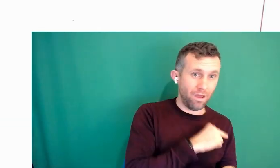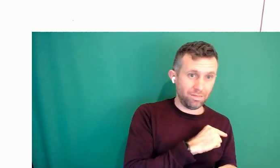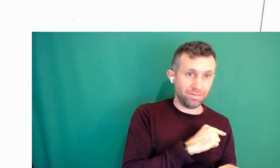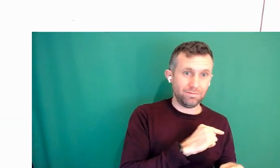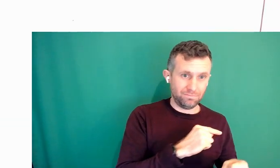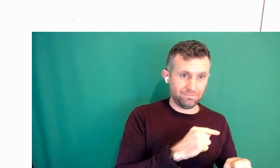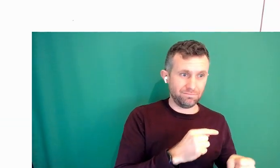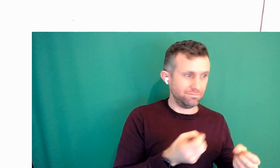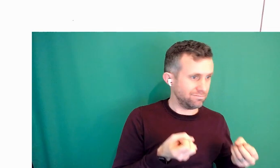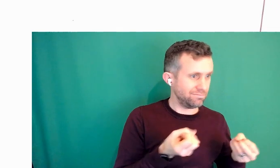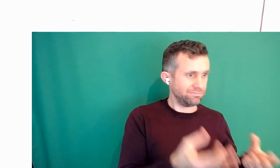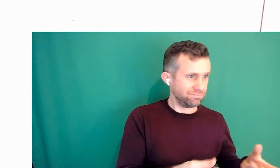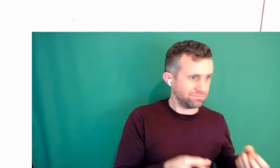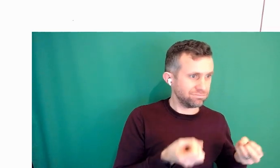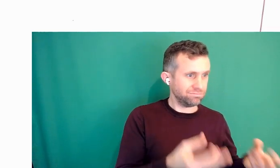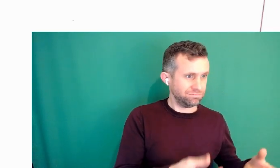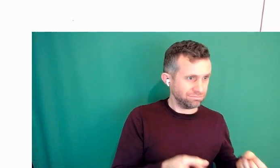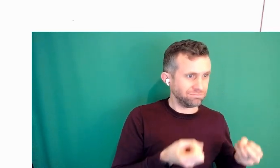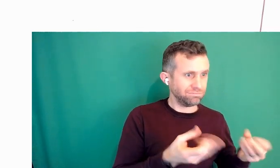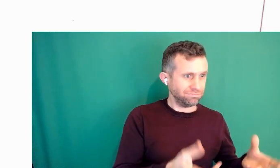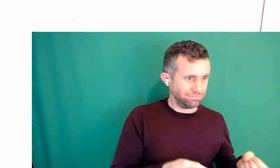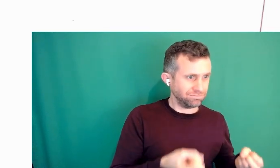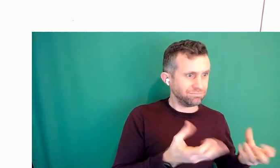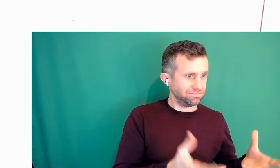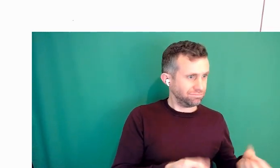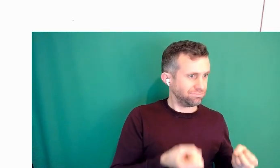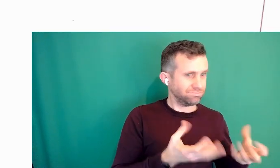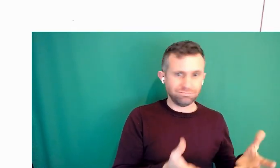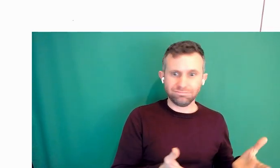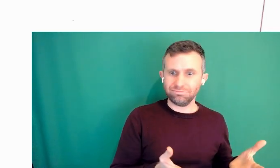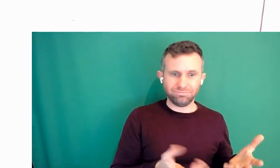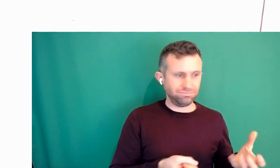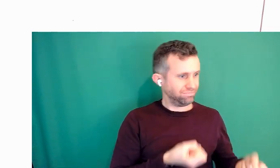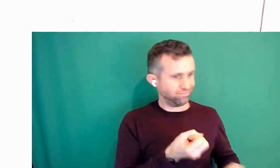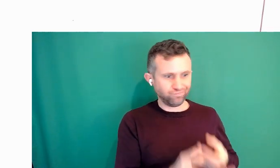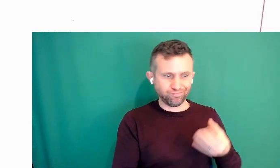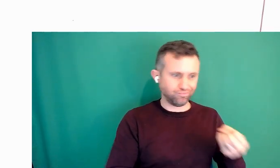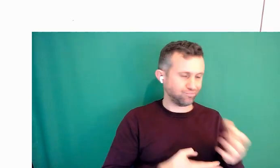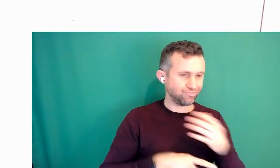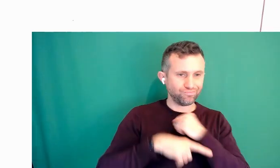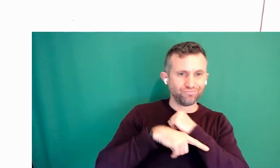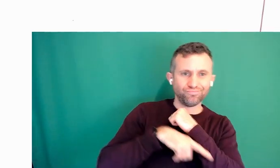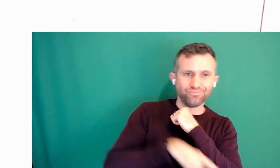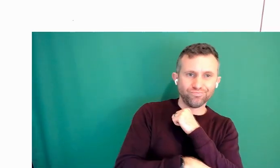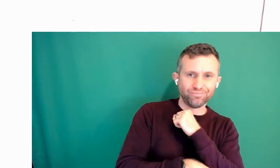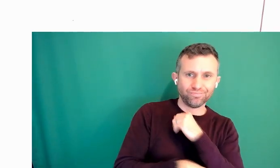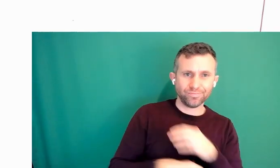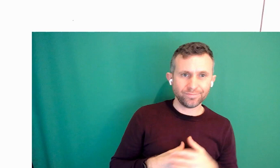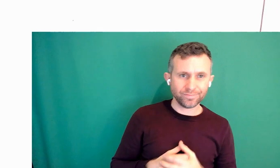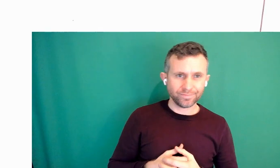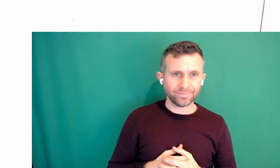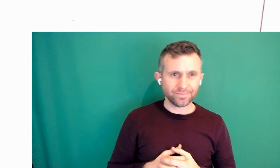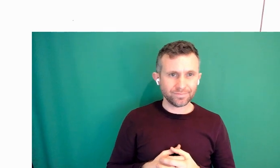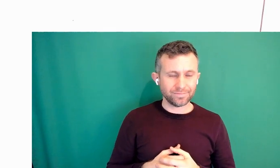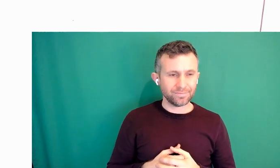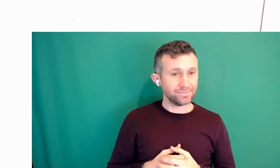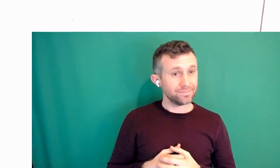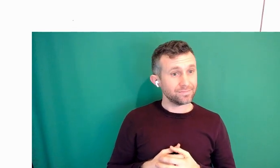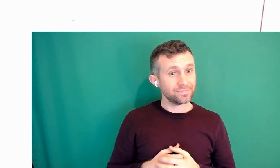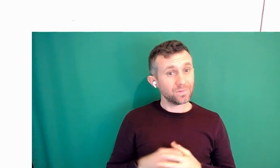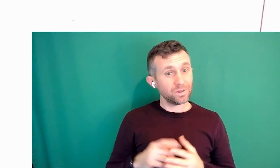every foreigner who has visited us, they laugh at the heavy, lumbering extravagance of the bank.